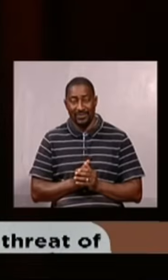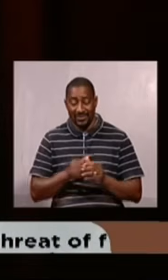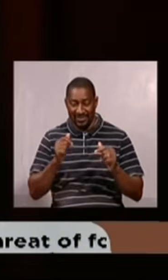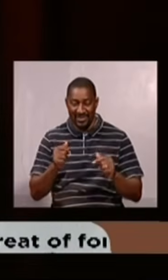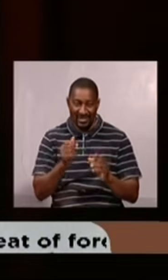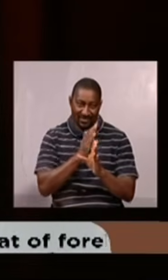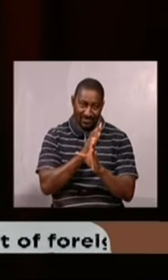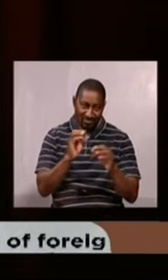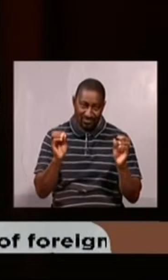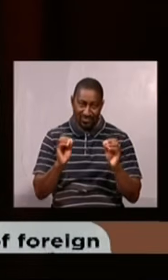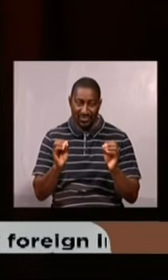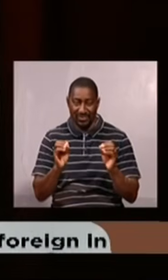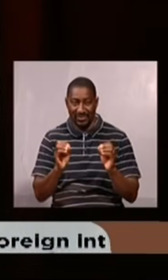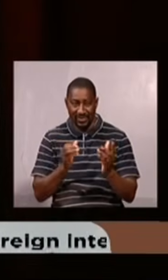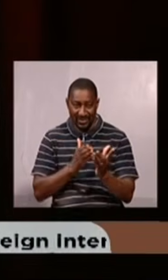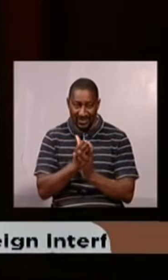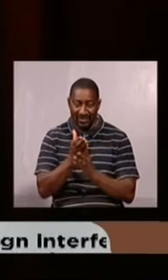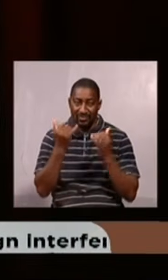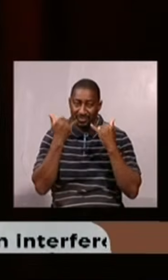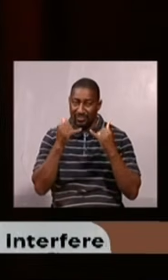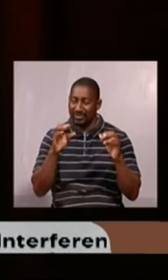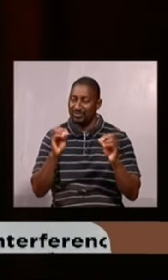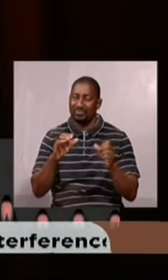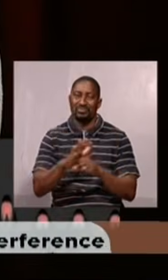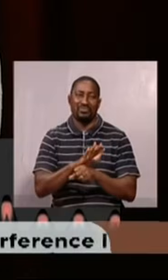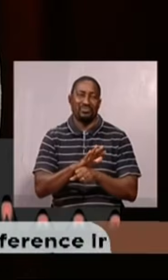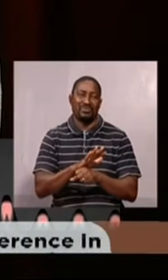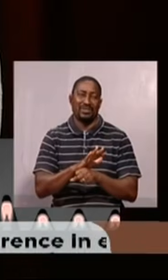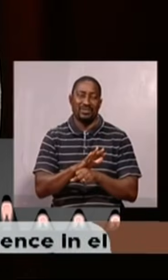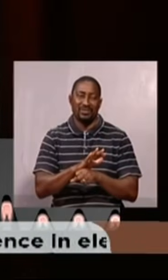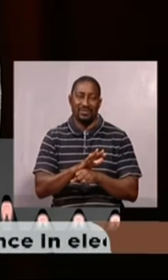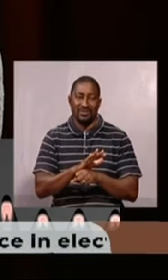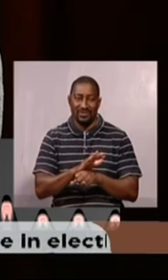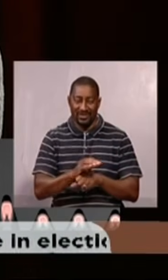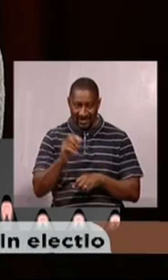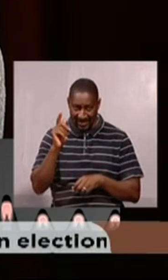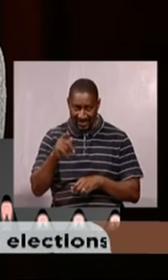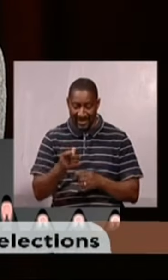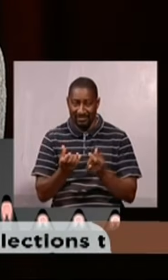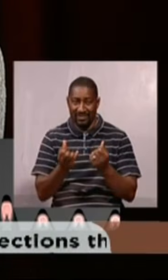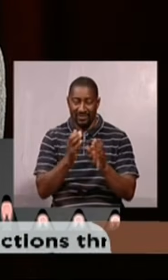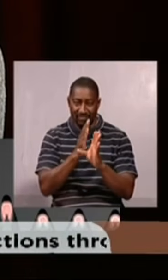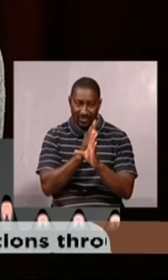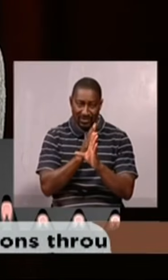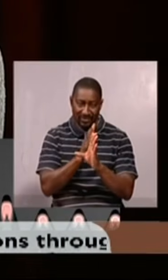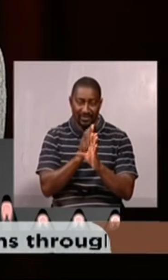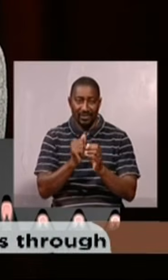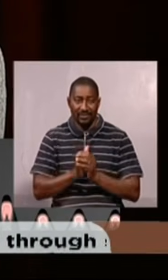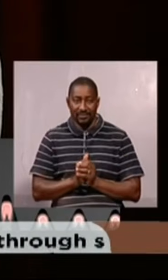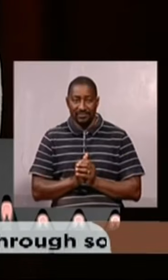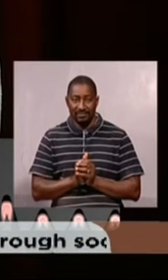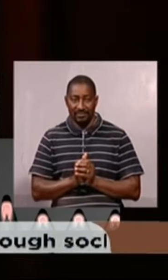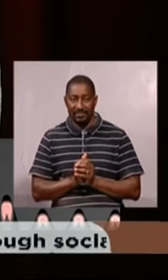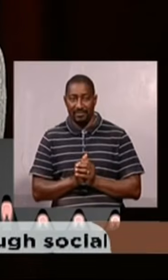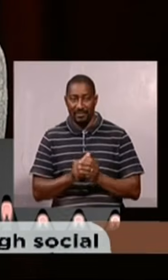guidelines. We don't have access to information fully. And along with the Data Protection Act, if it would have been